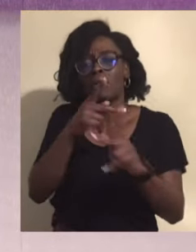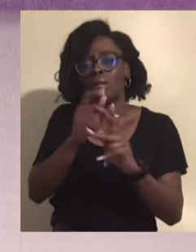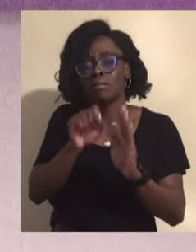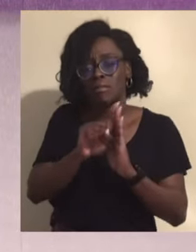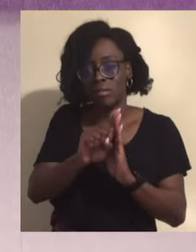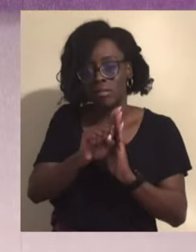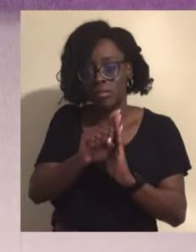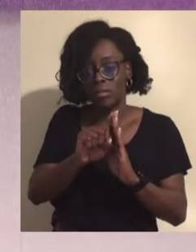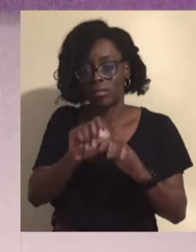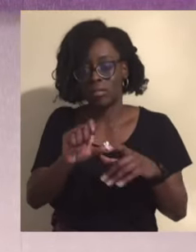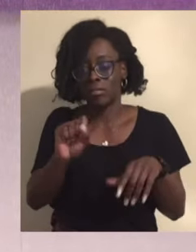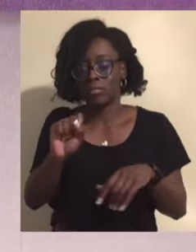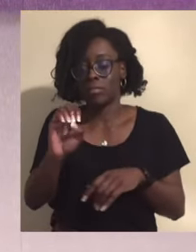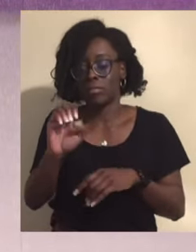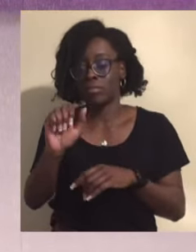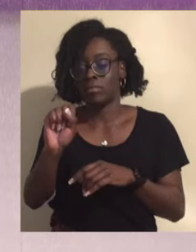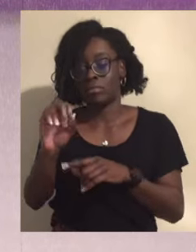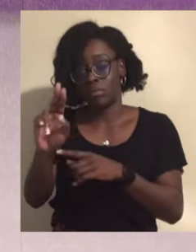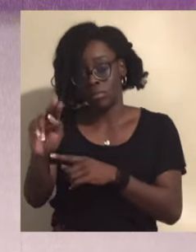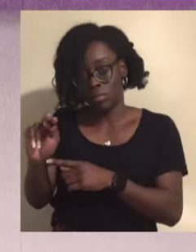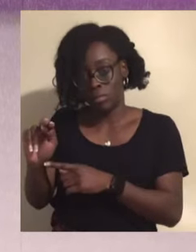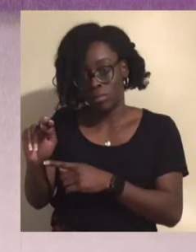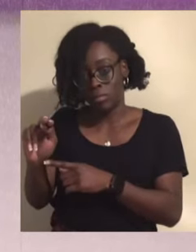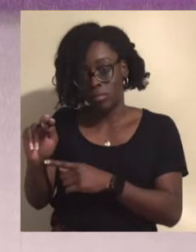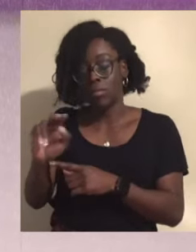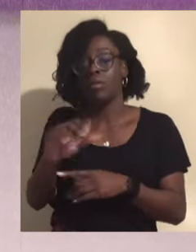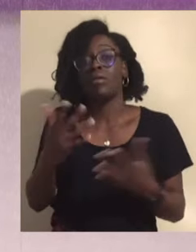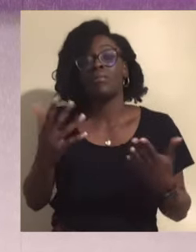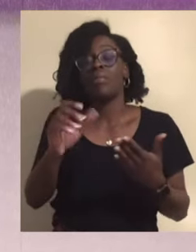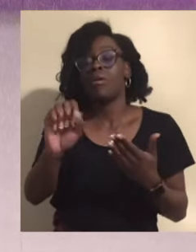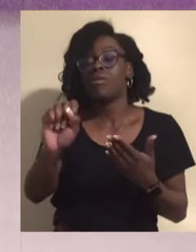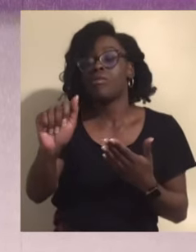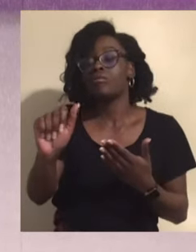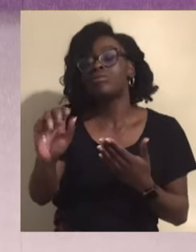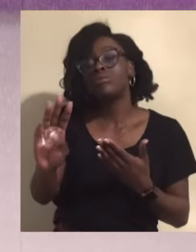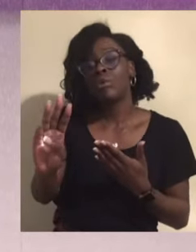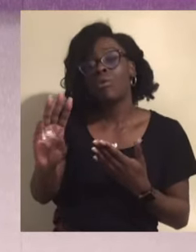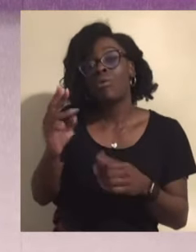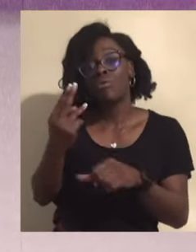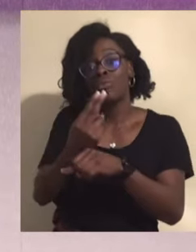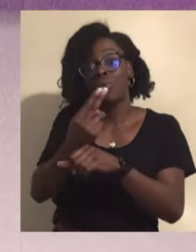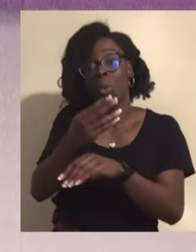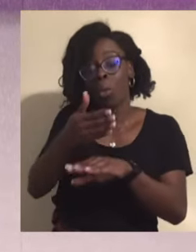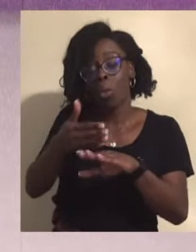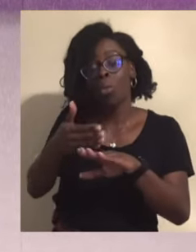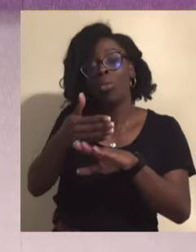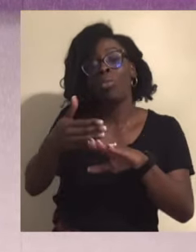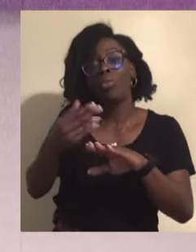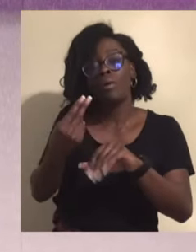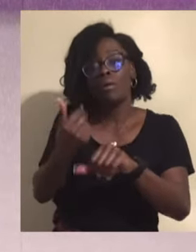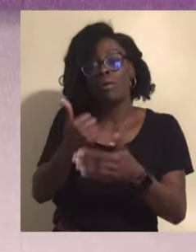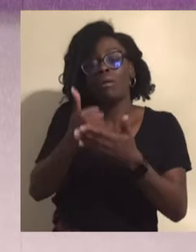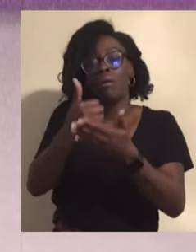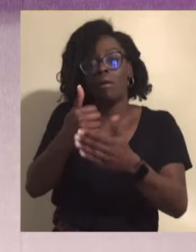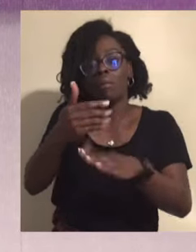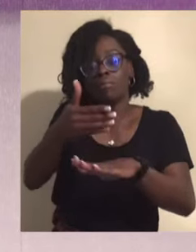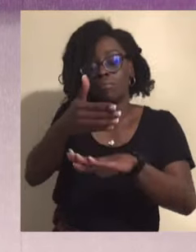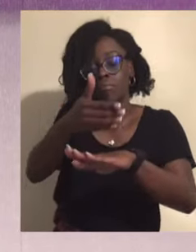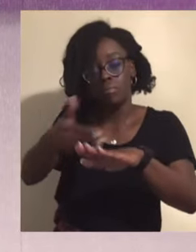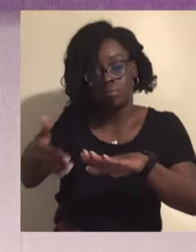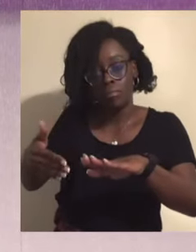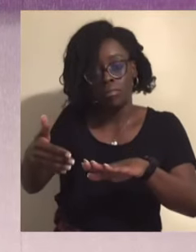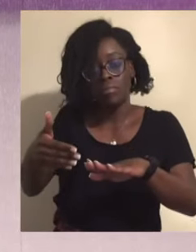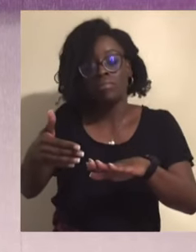A saw is for the things that need to be cut off. And I don't know about you, but I'm in a